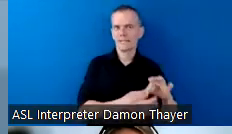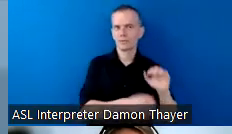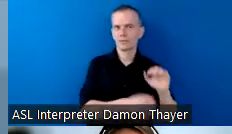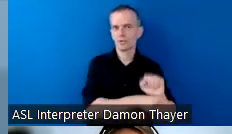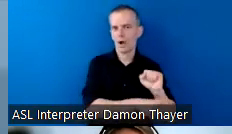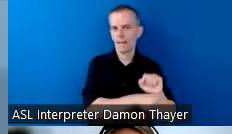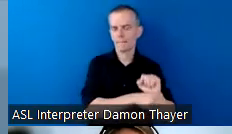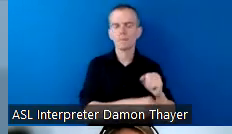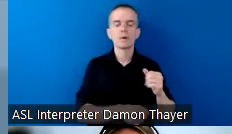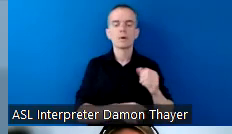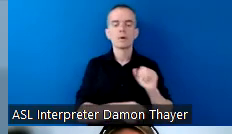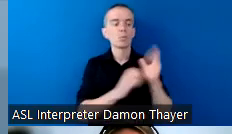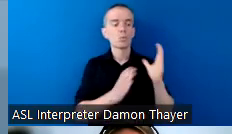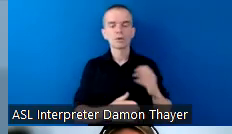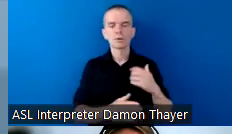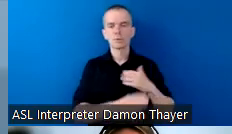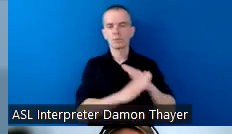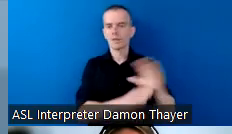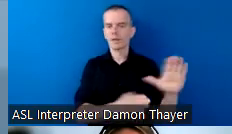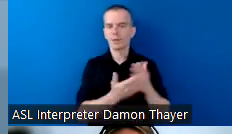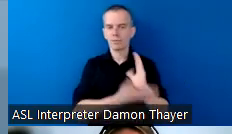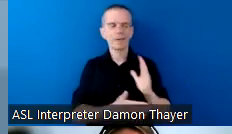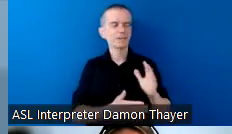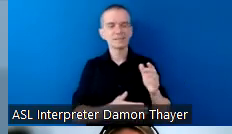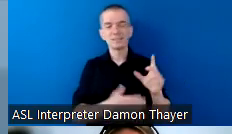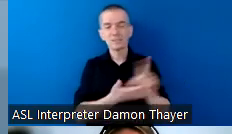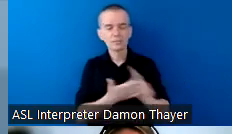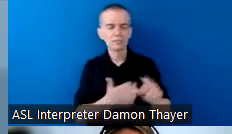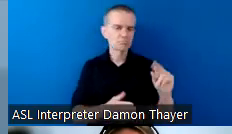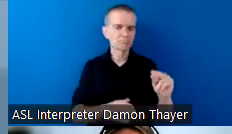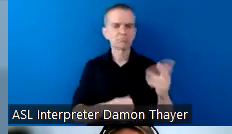rights of workers to equal non-discriminatory treatment through enforcement of